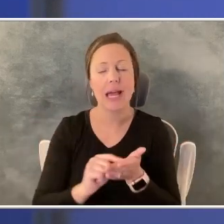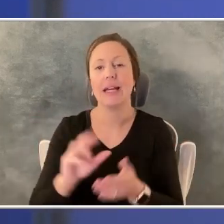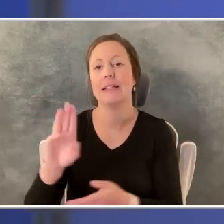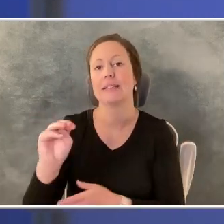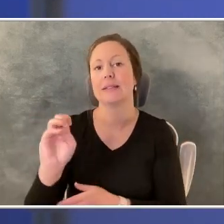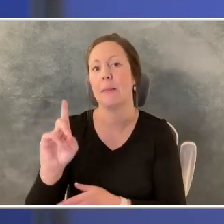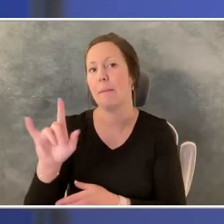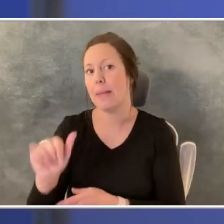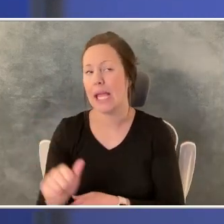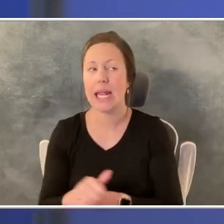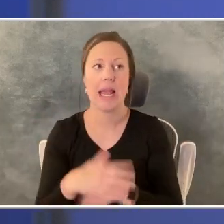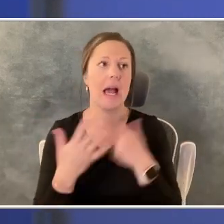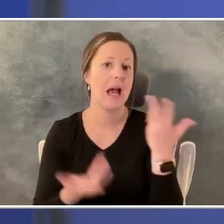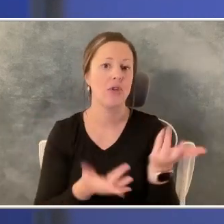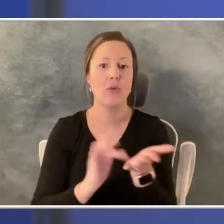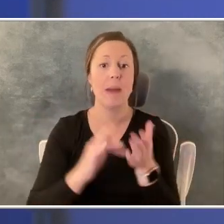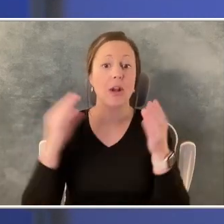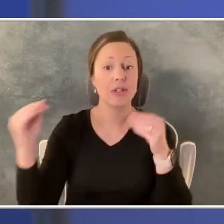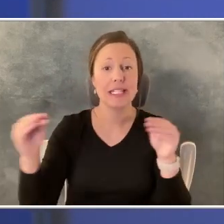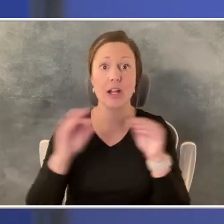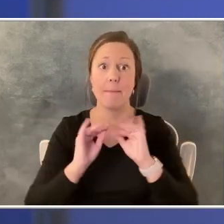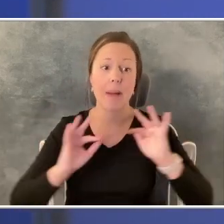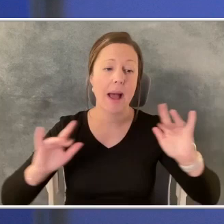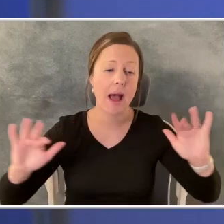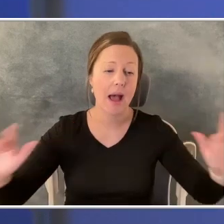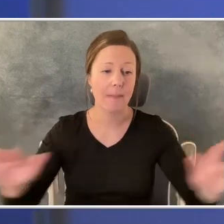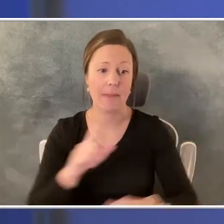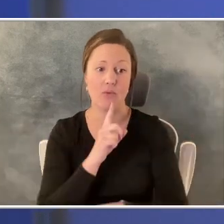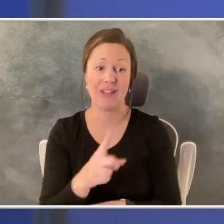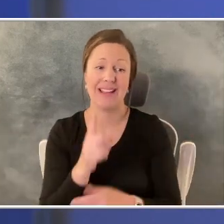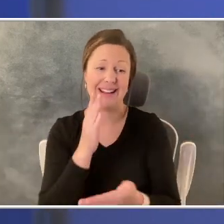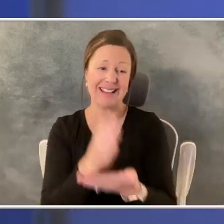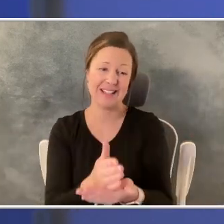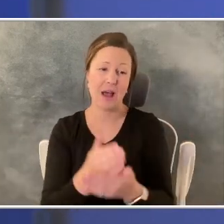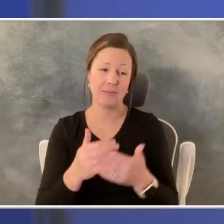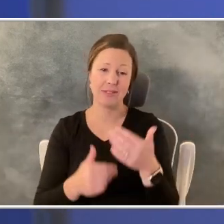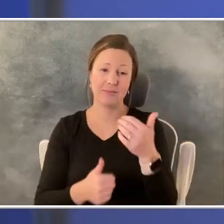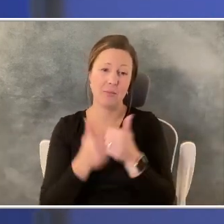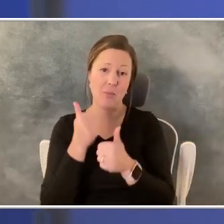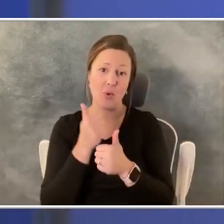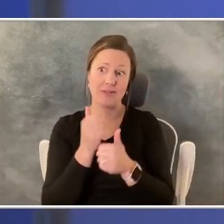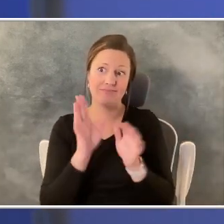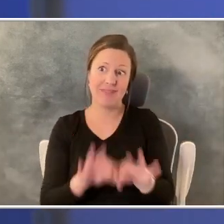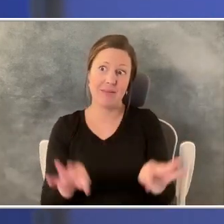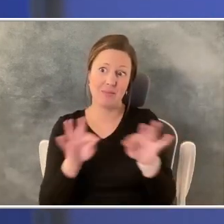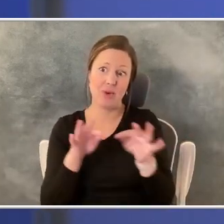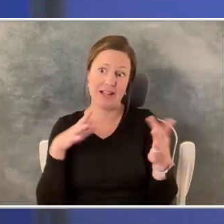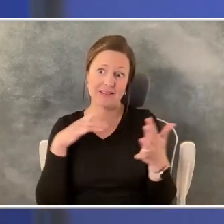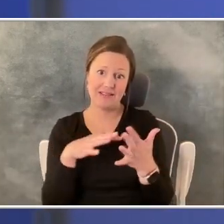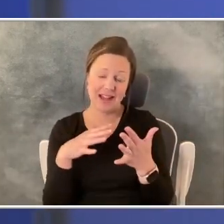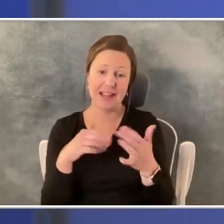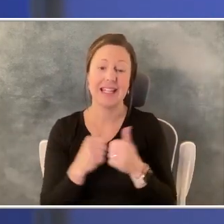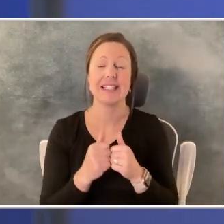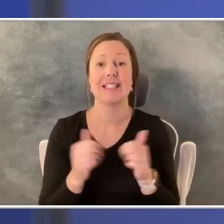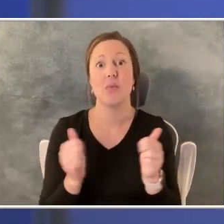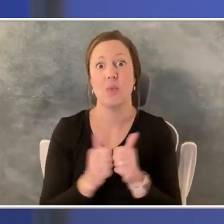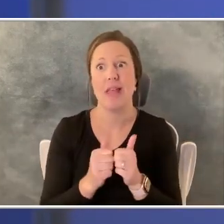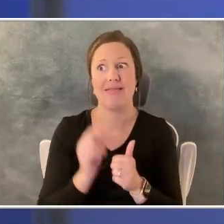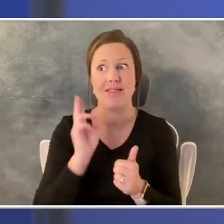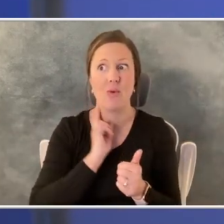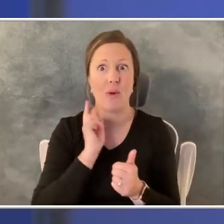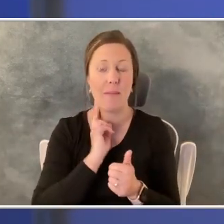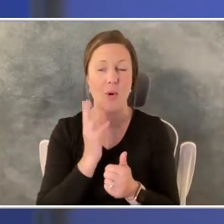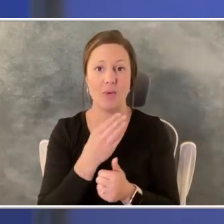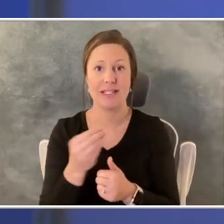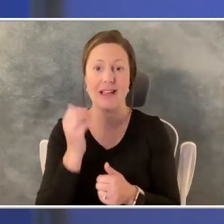medical teaching, and it stopped really most meaningful studies around aging women and hormones. Until now, we're